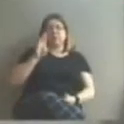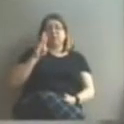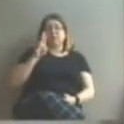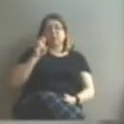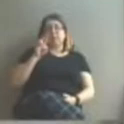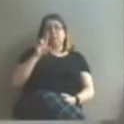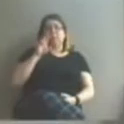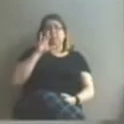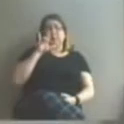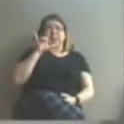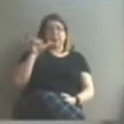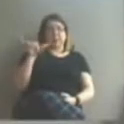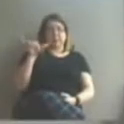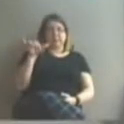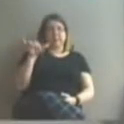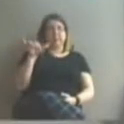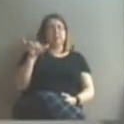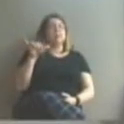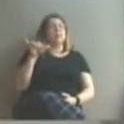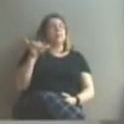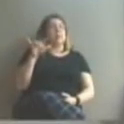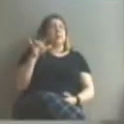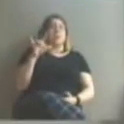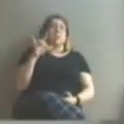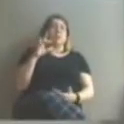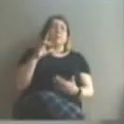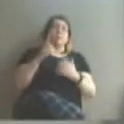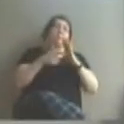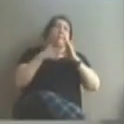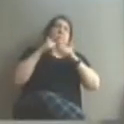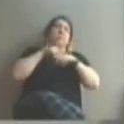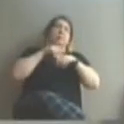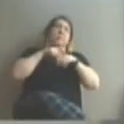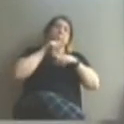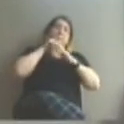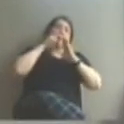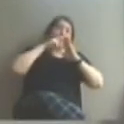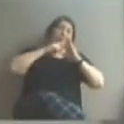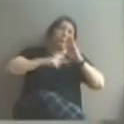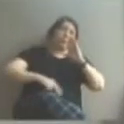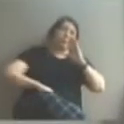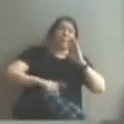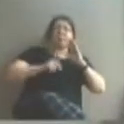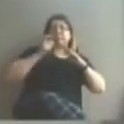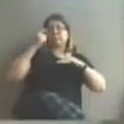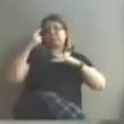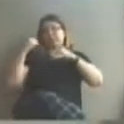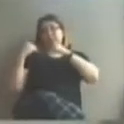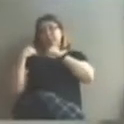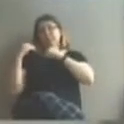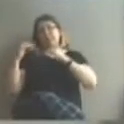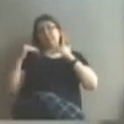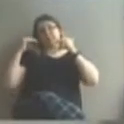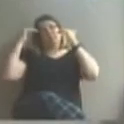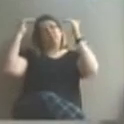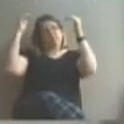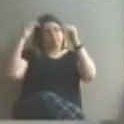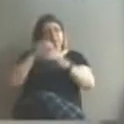read through, and even for our employees to read through and truly get a sense on that accountability ladder that we mm-hmm. just